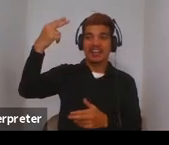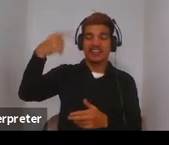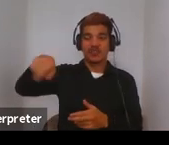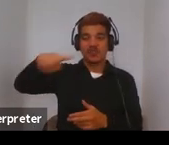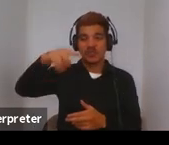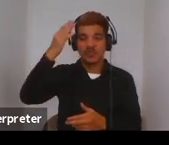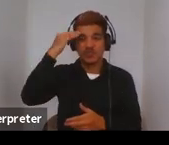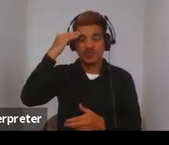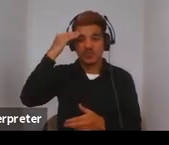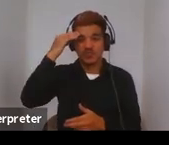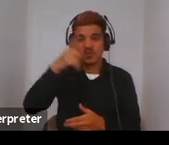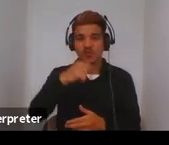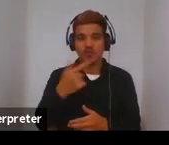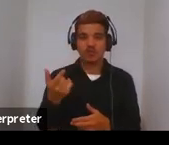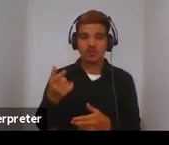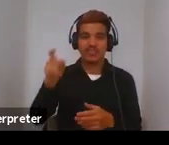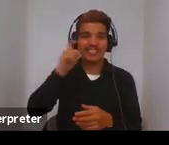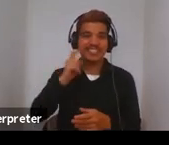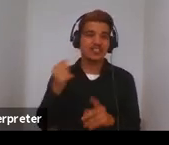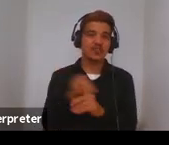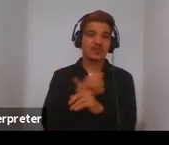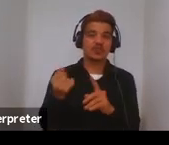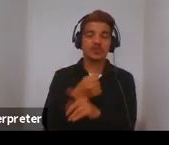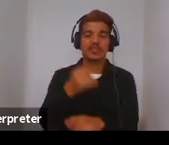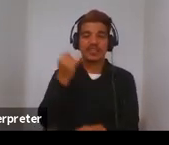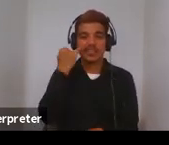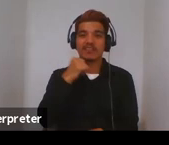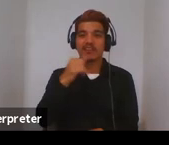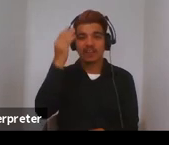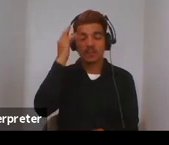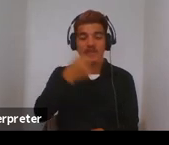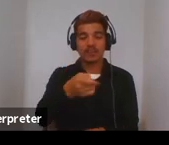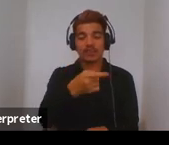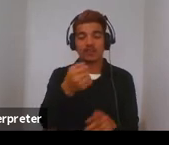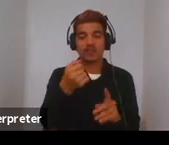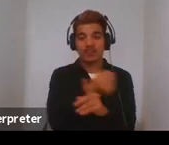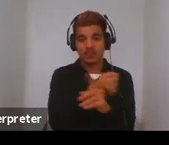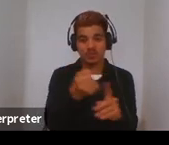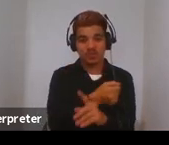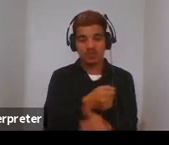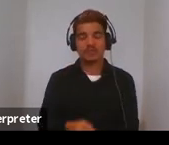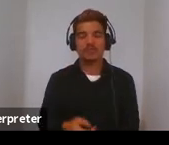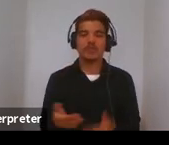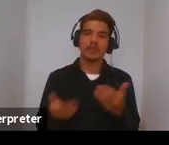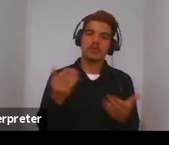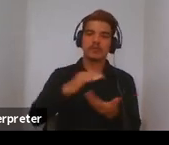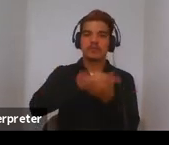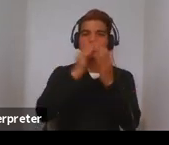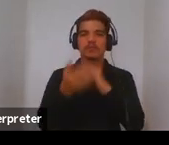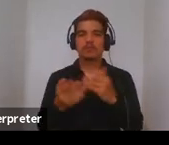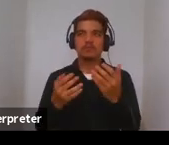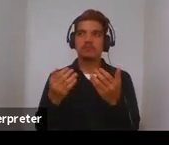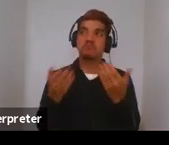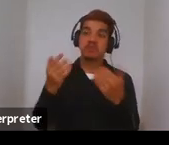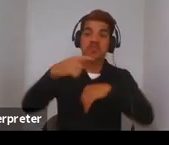know someone with sexual assault, even if you don't know they have been assaulted. So there may become a time